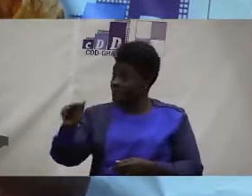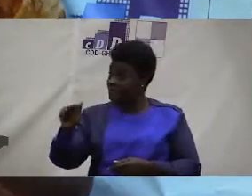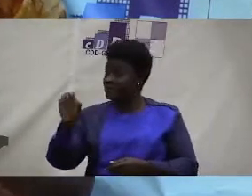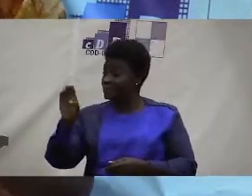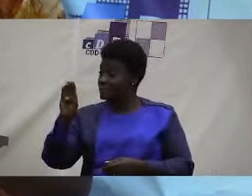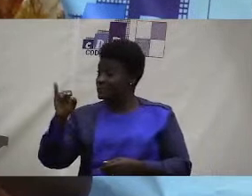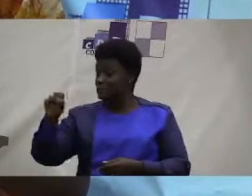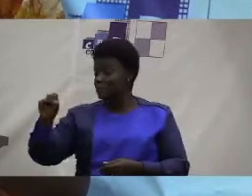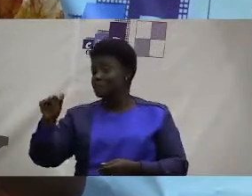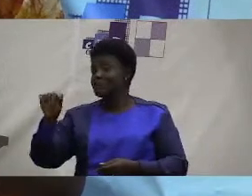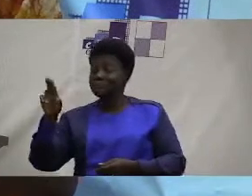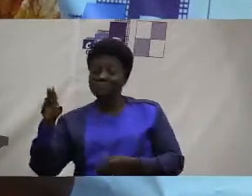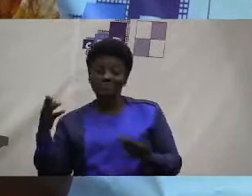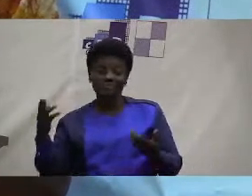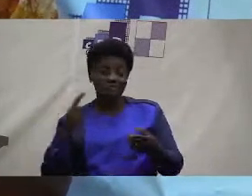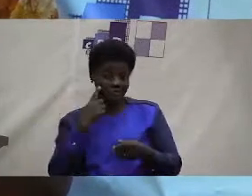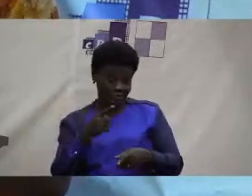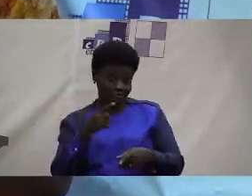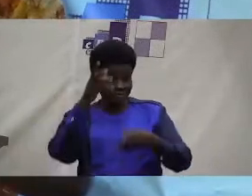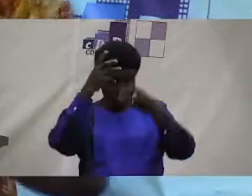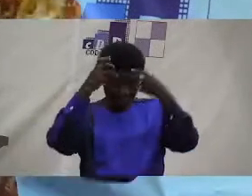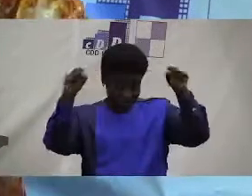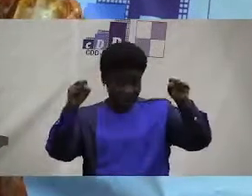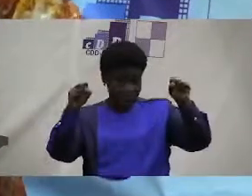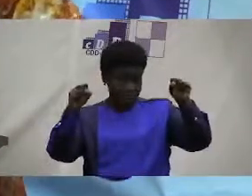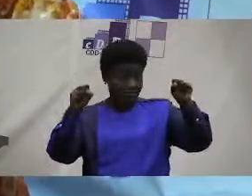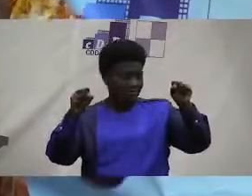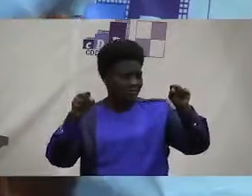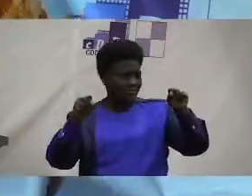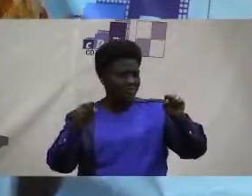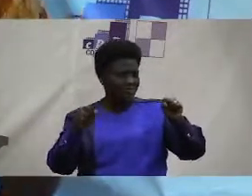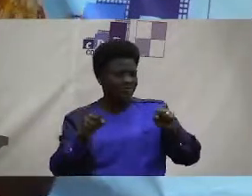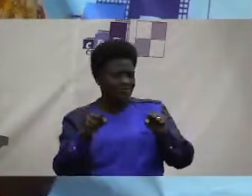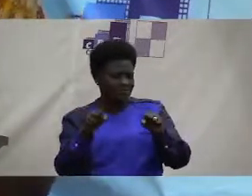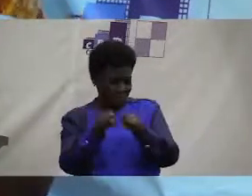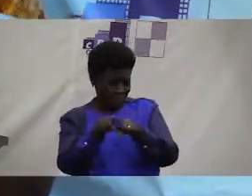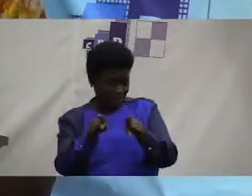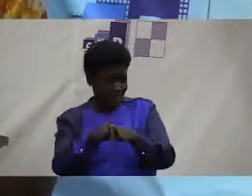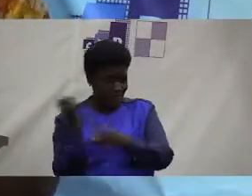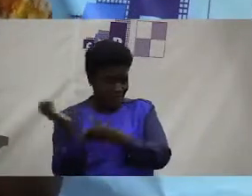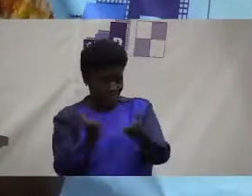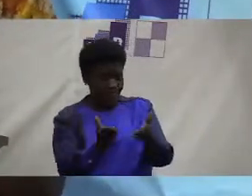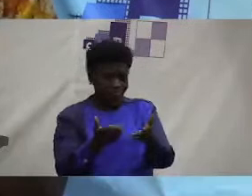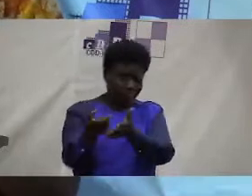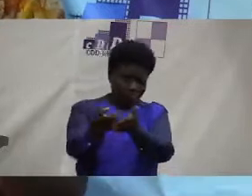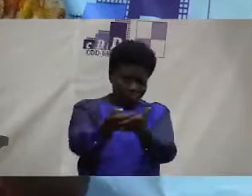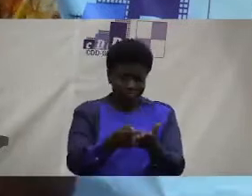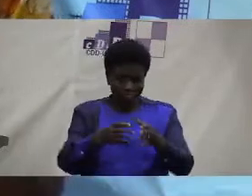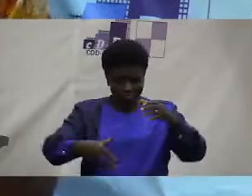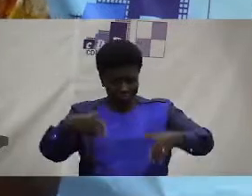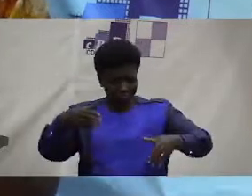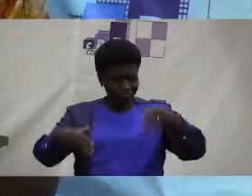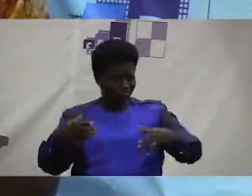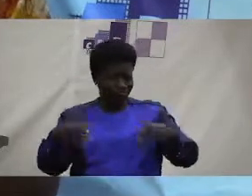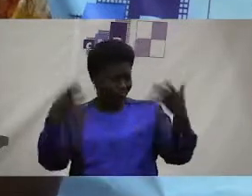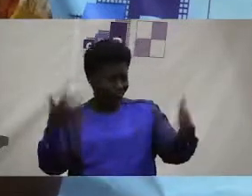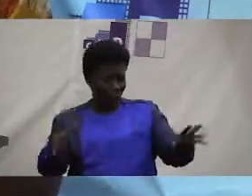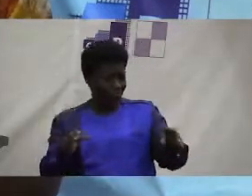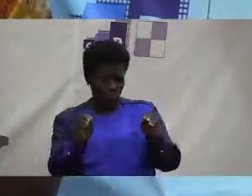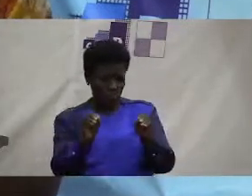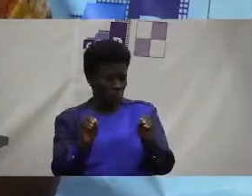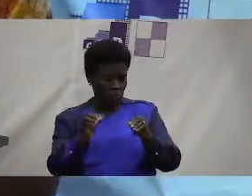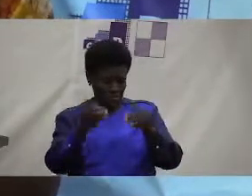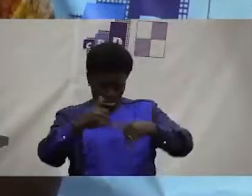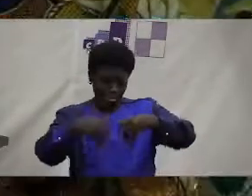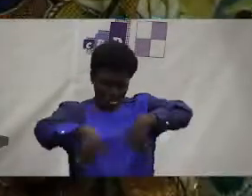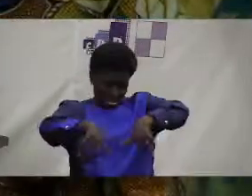the prime minister or the president, they still had a case in court. They had not concluded it. But